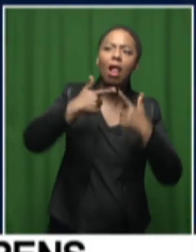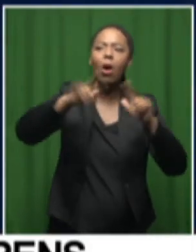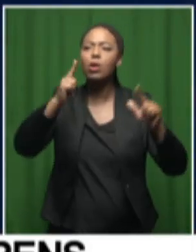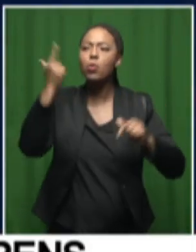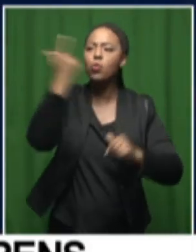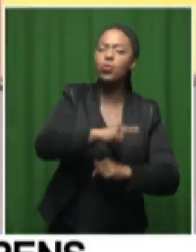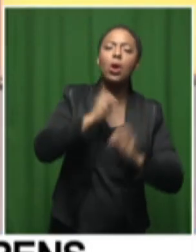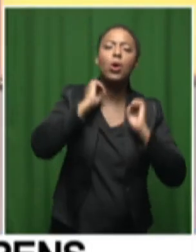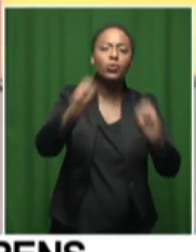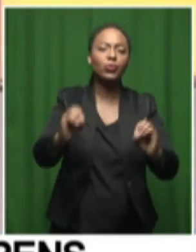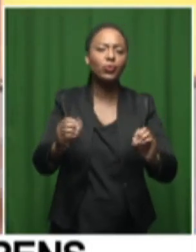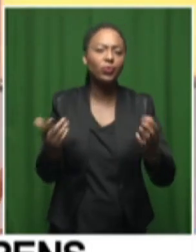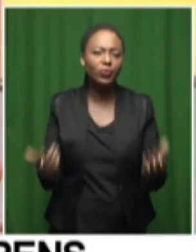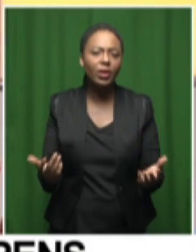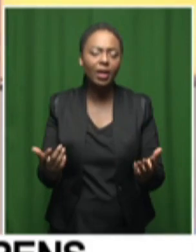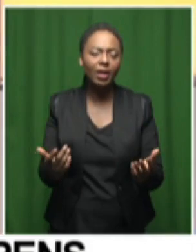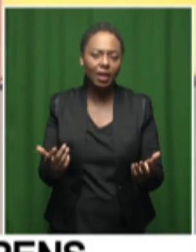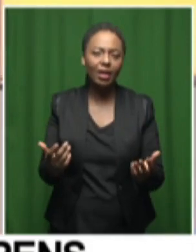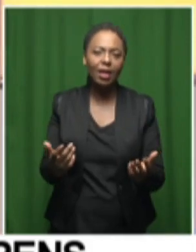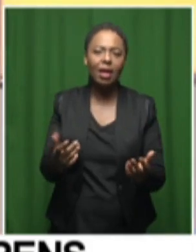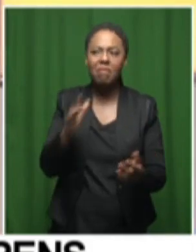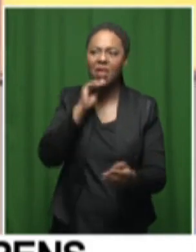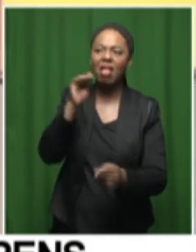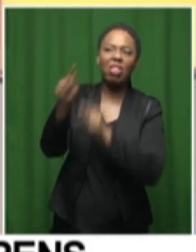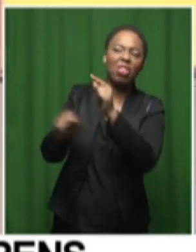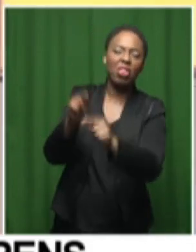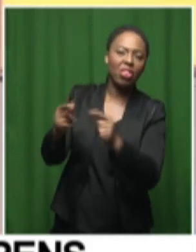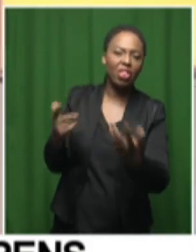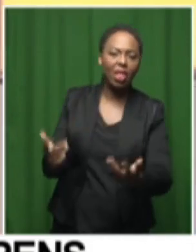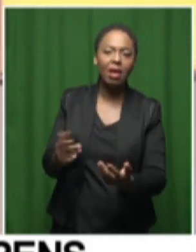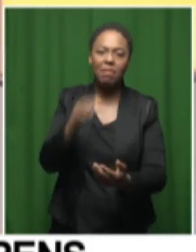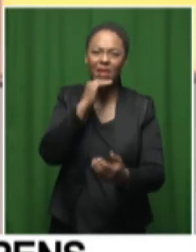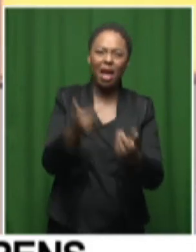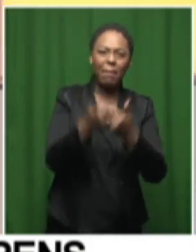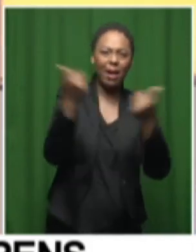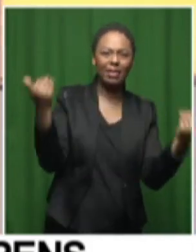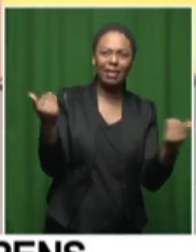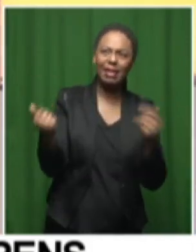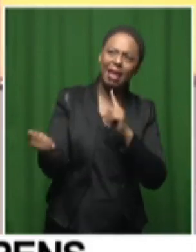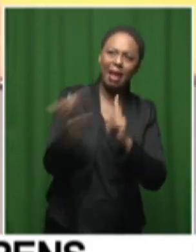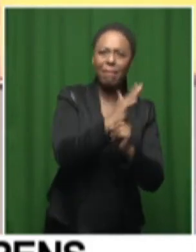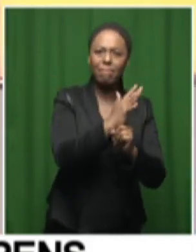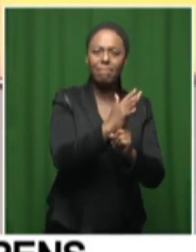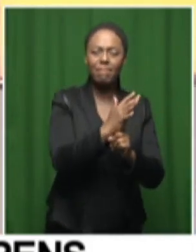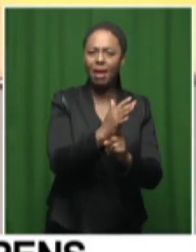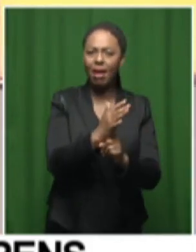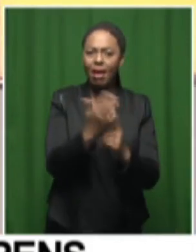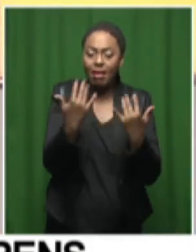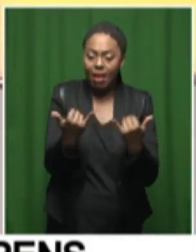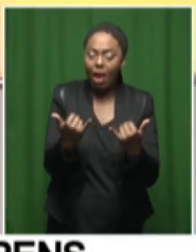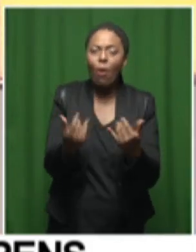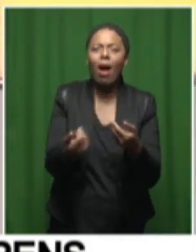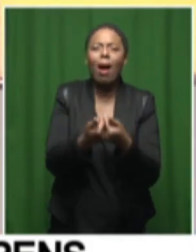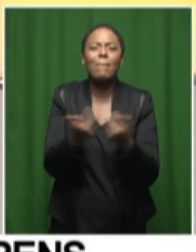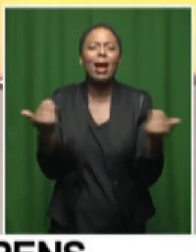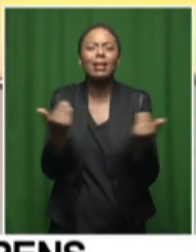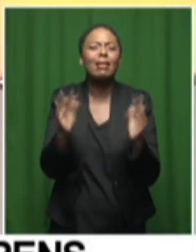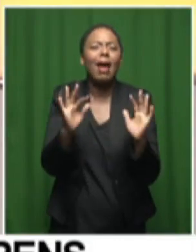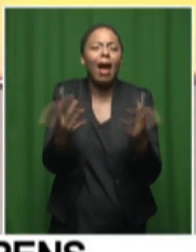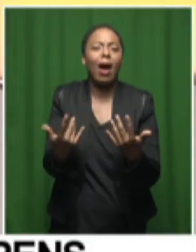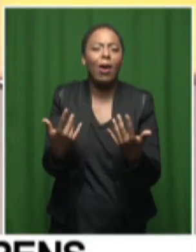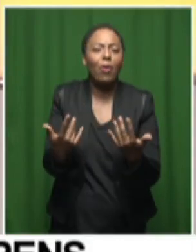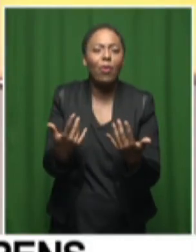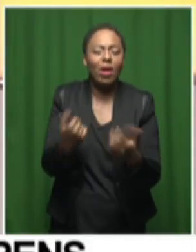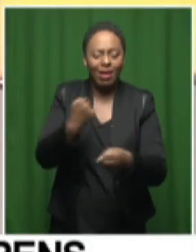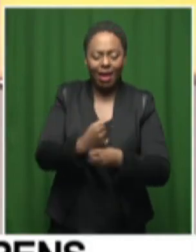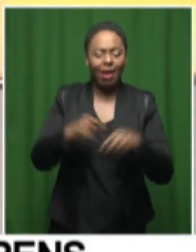necessarily grow up in a certain part of a neighborhood? So we try and say apartheid maybe as a metaphor now, what does that look like in today's day and